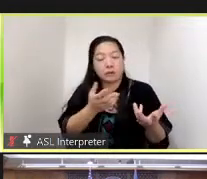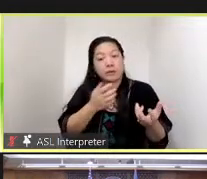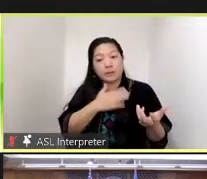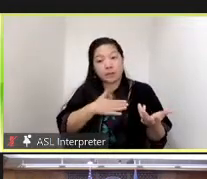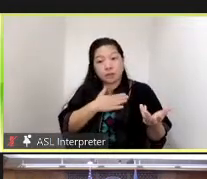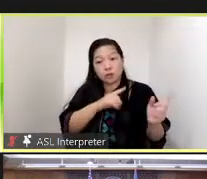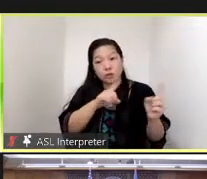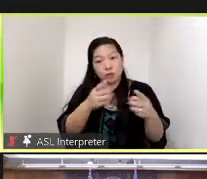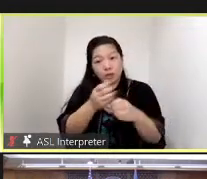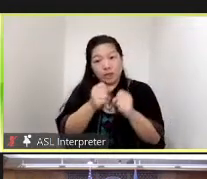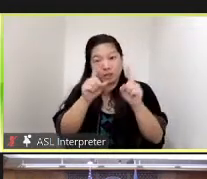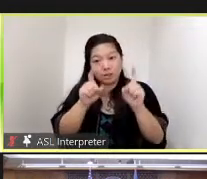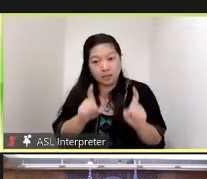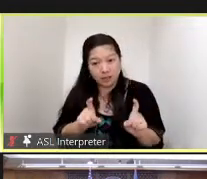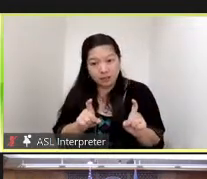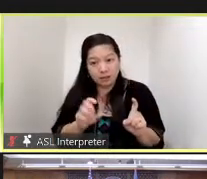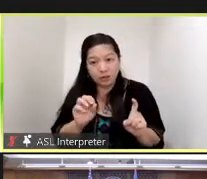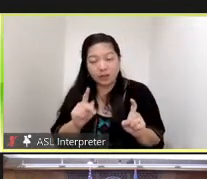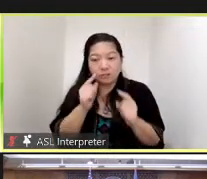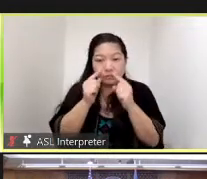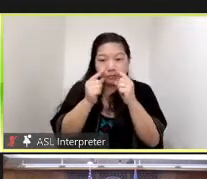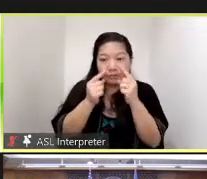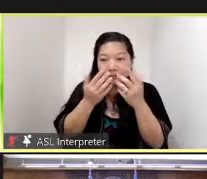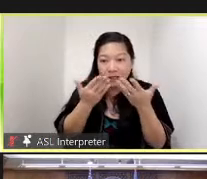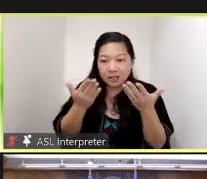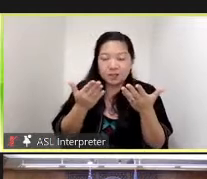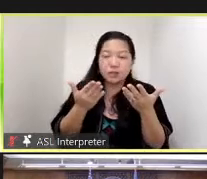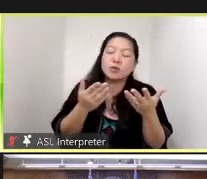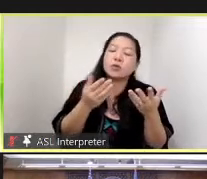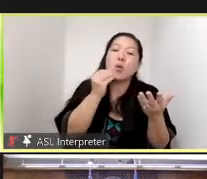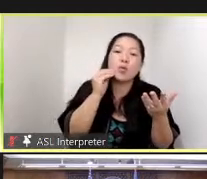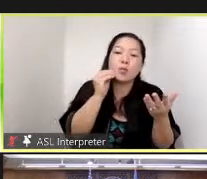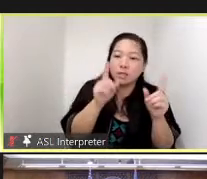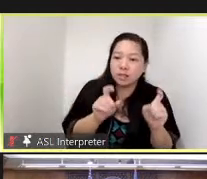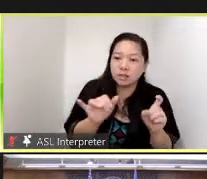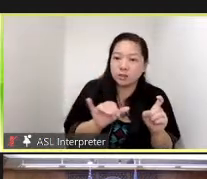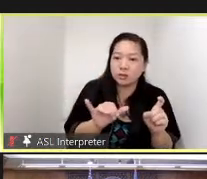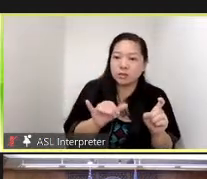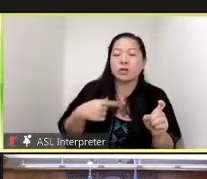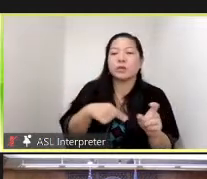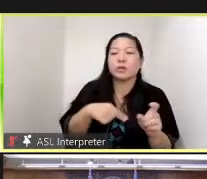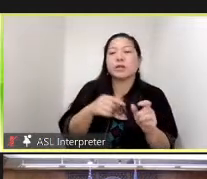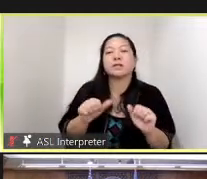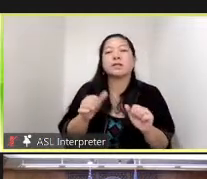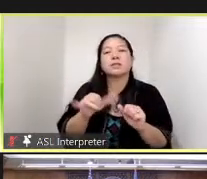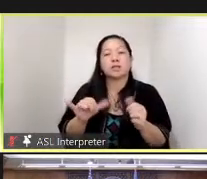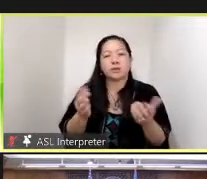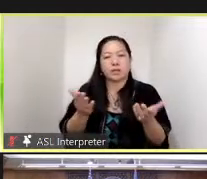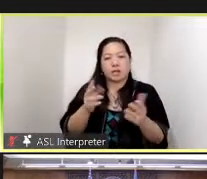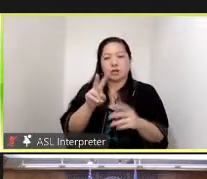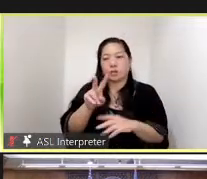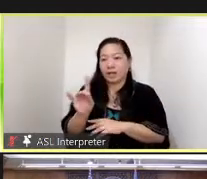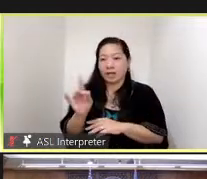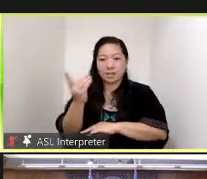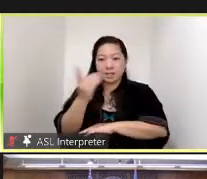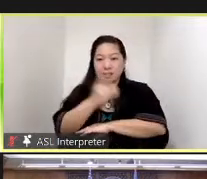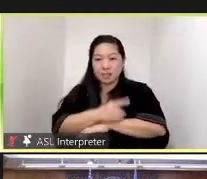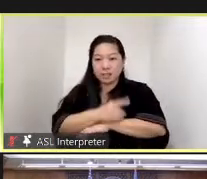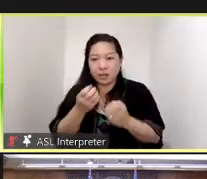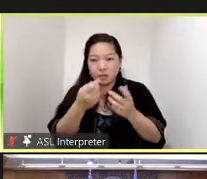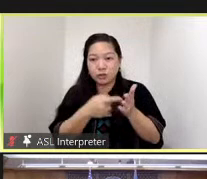not. But otherwise, that's where we are within the last 28 days. And again, like I just wanted to